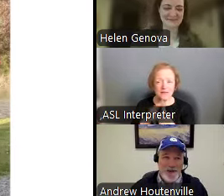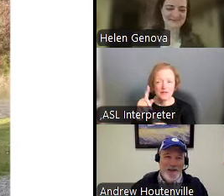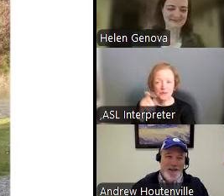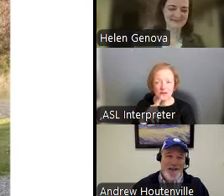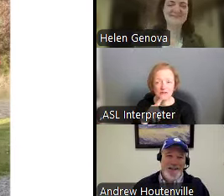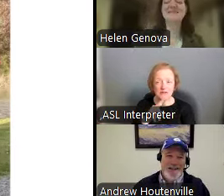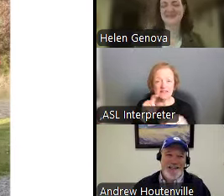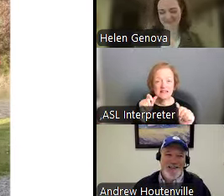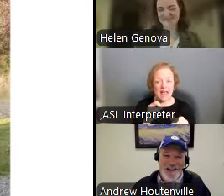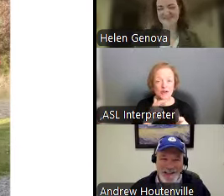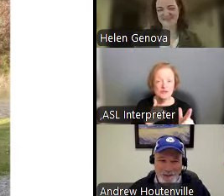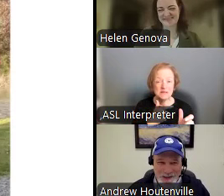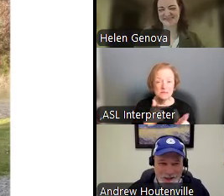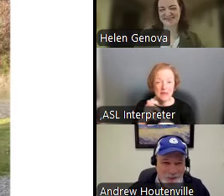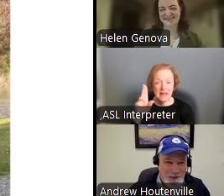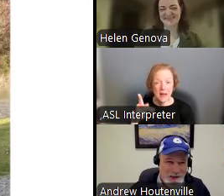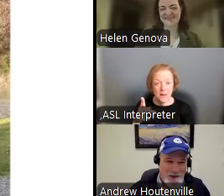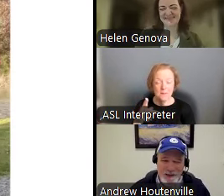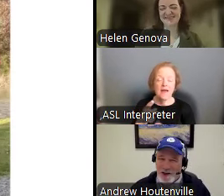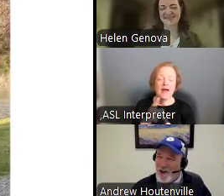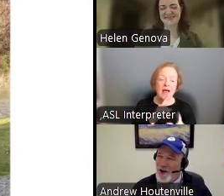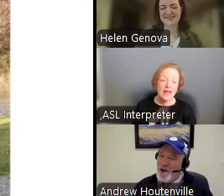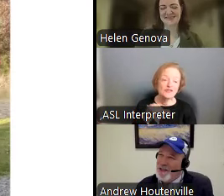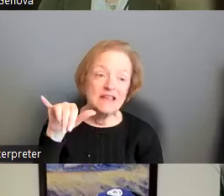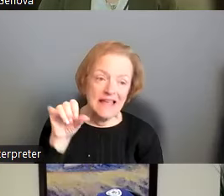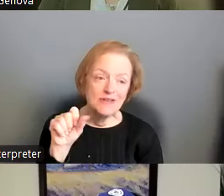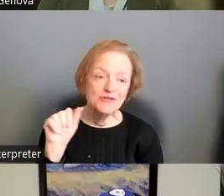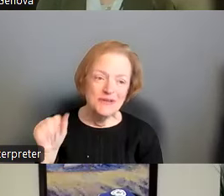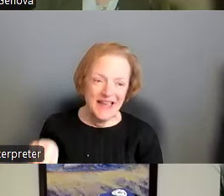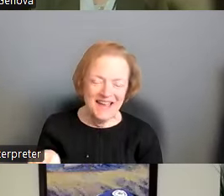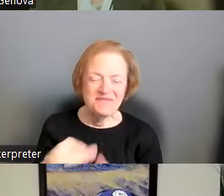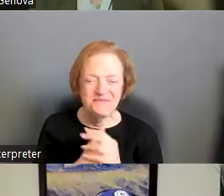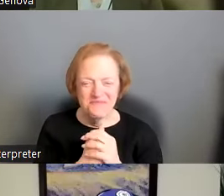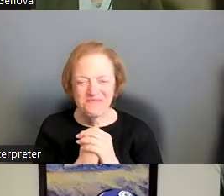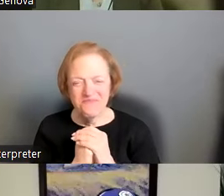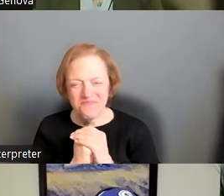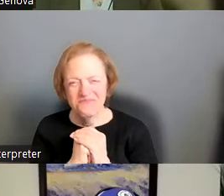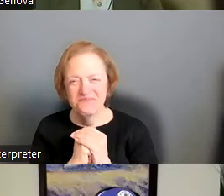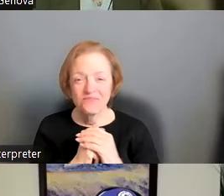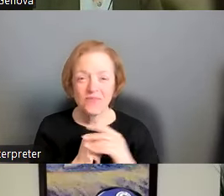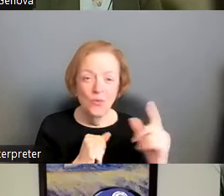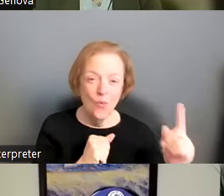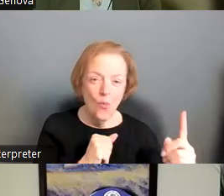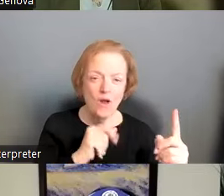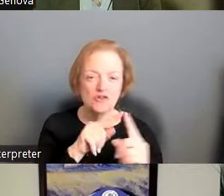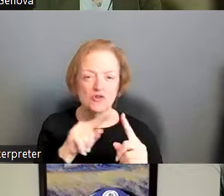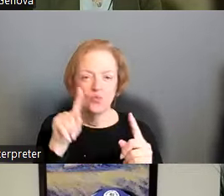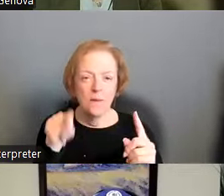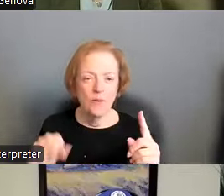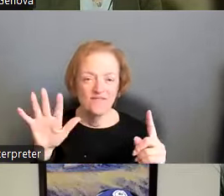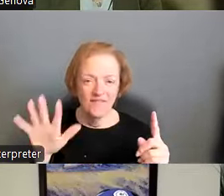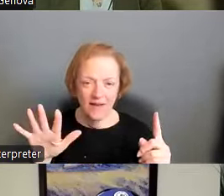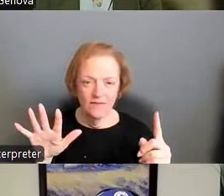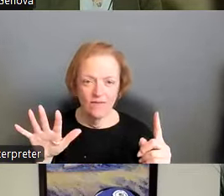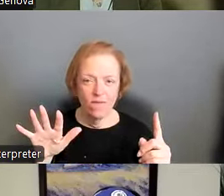up? And yes, you can speed it up. Although it went from 1 to 150, 1.5. I usually